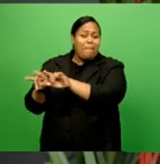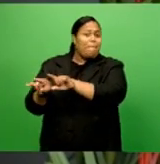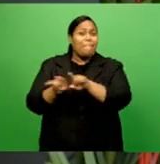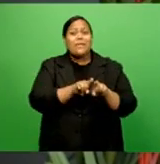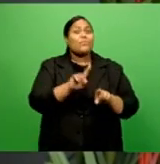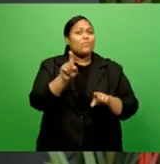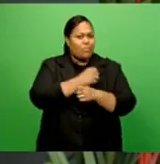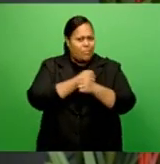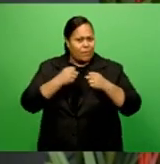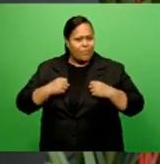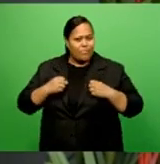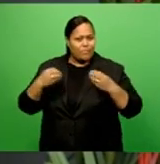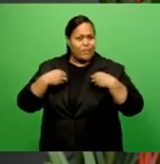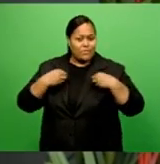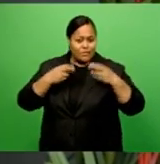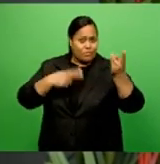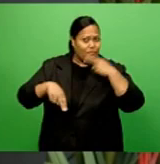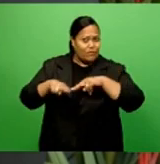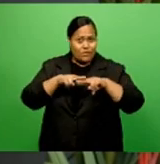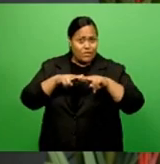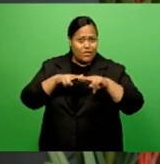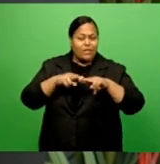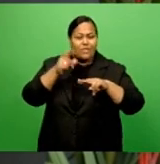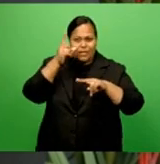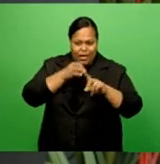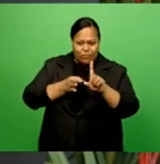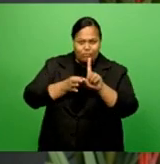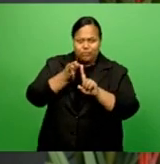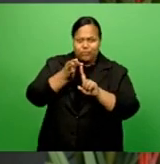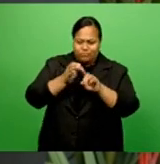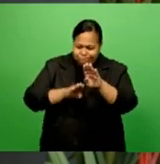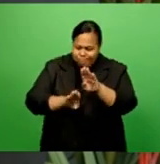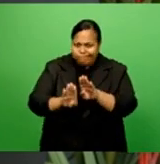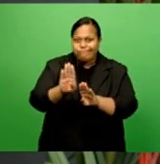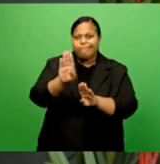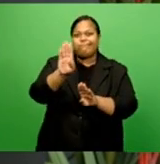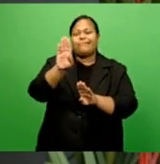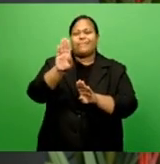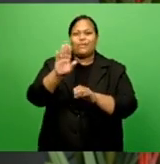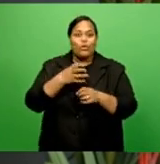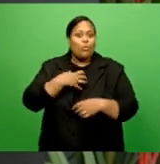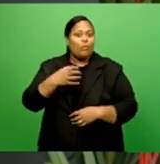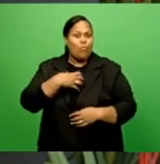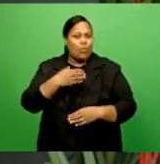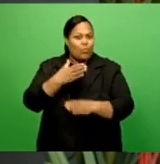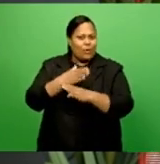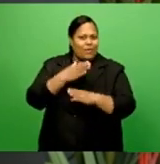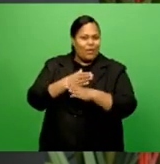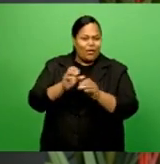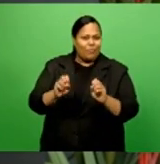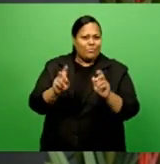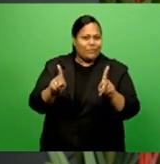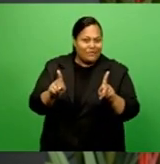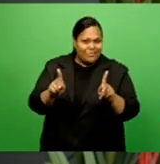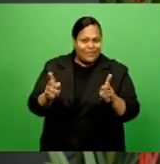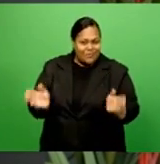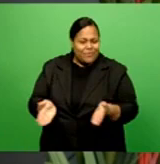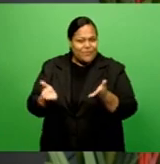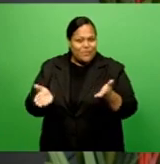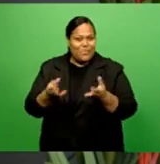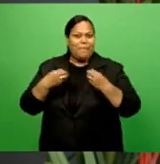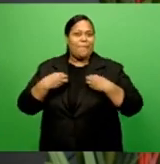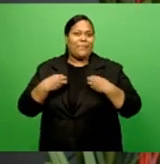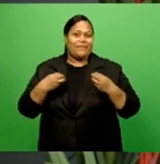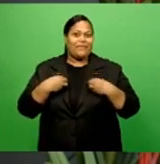in Fiji will begin to pick up again and be able to create more employment and create more business,